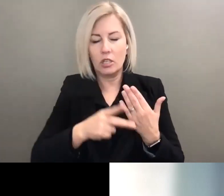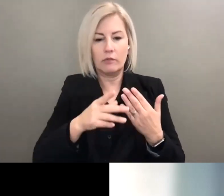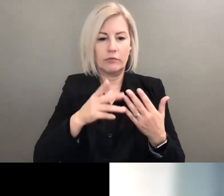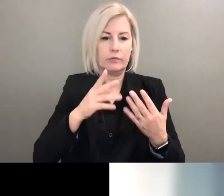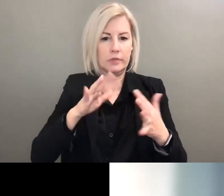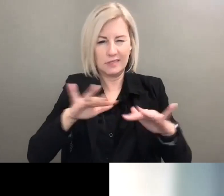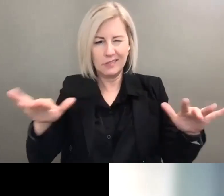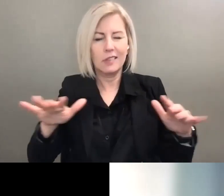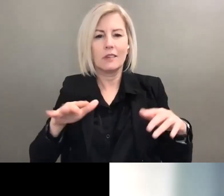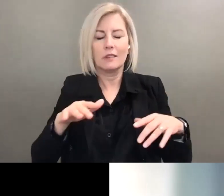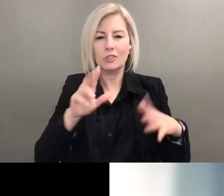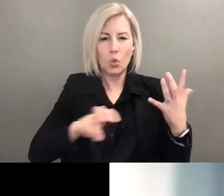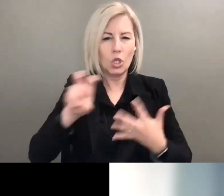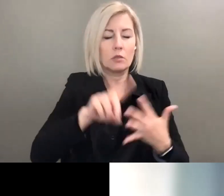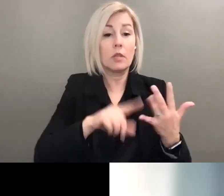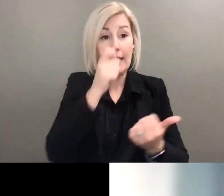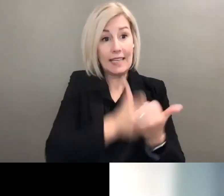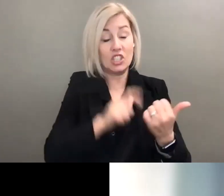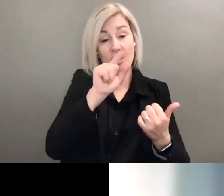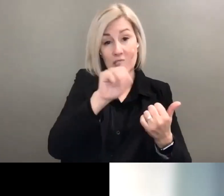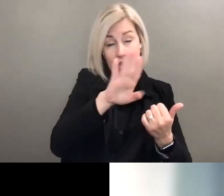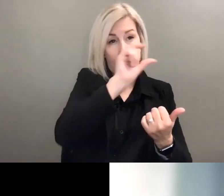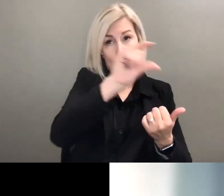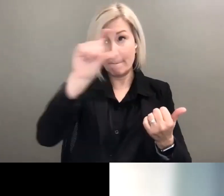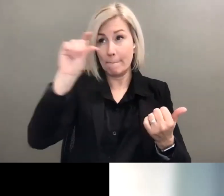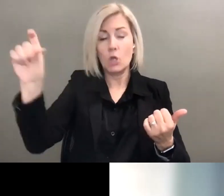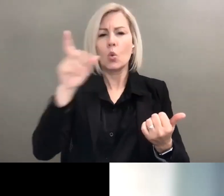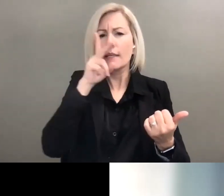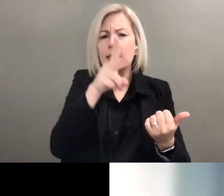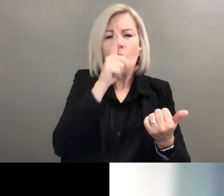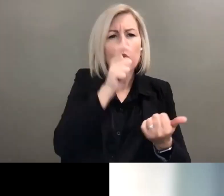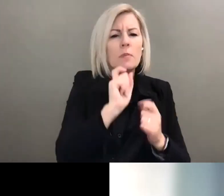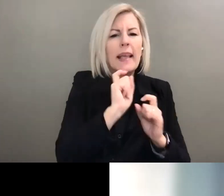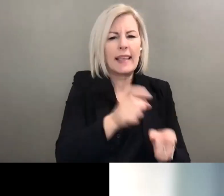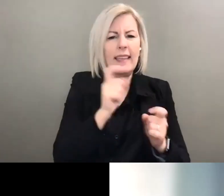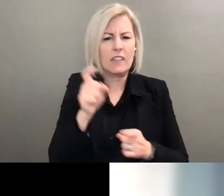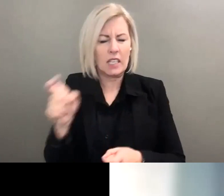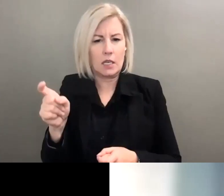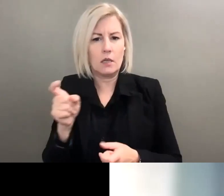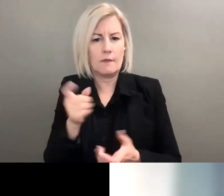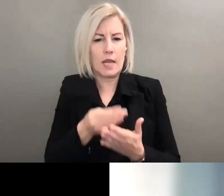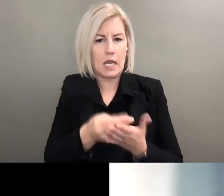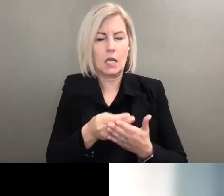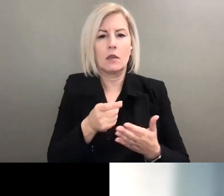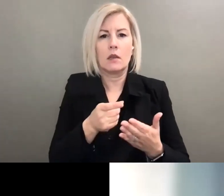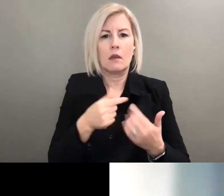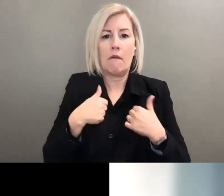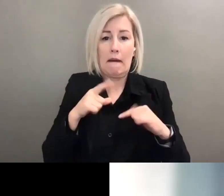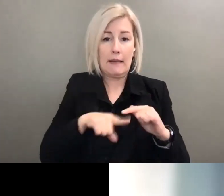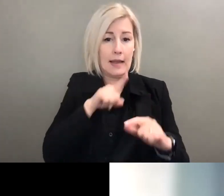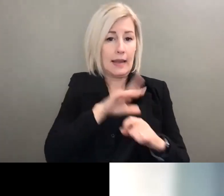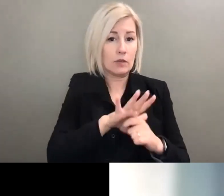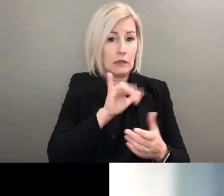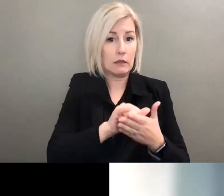on each program tab, look through who's been awarded funding. And I'm, certainly not able to guarantee that